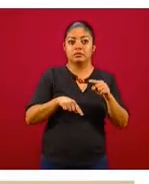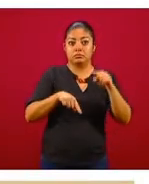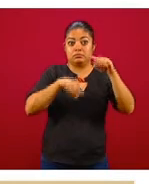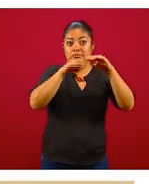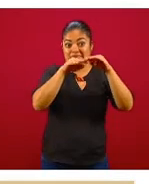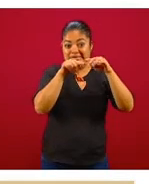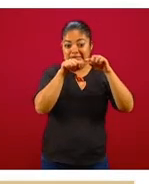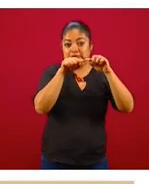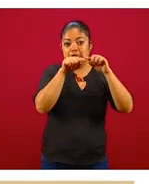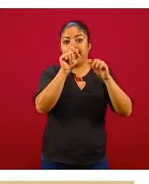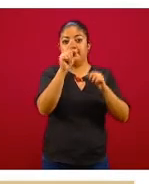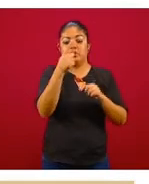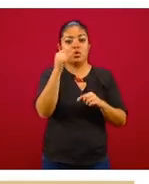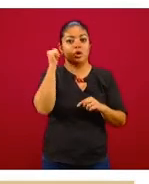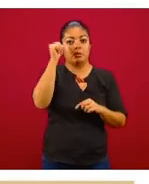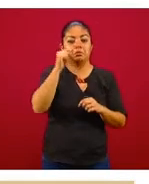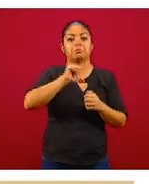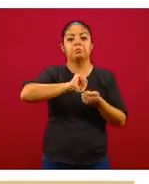projection.